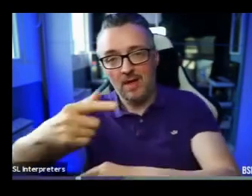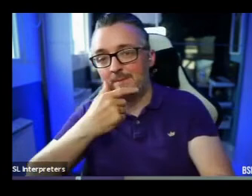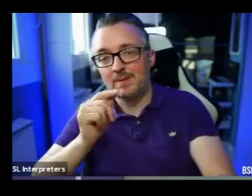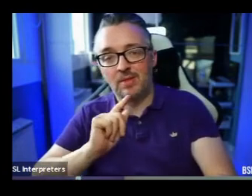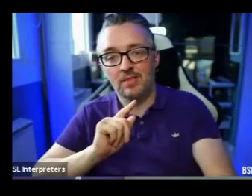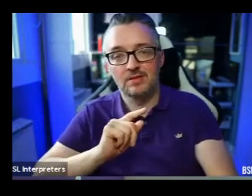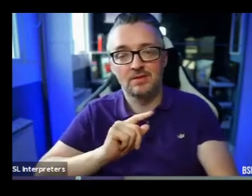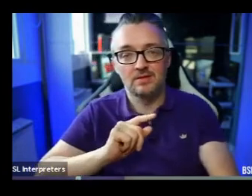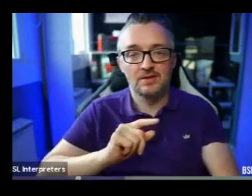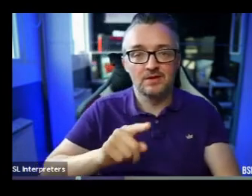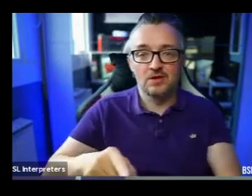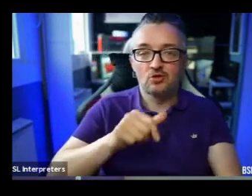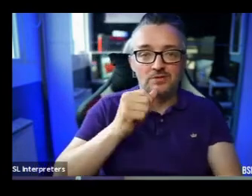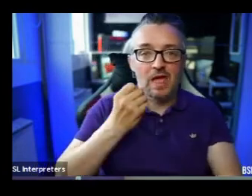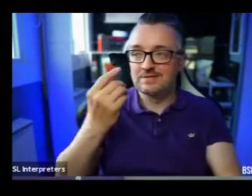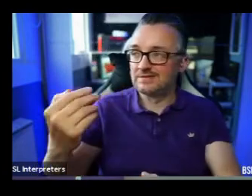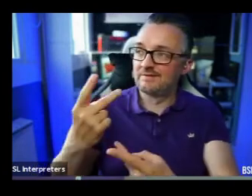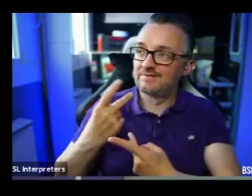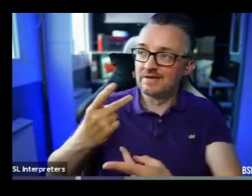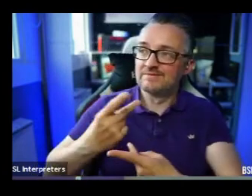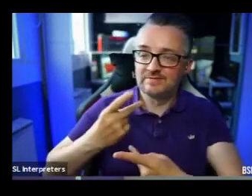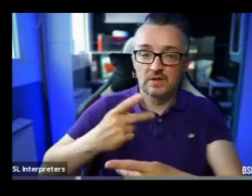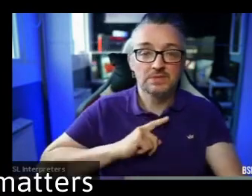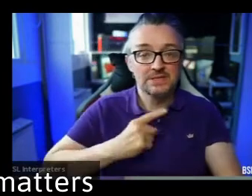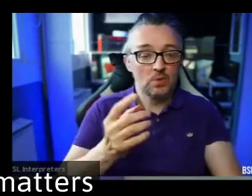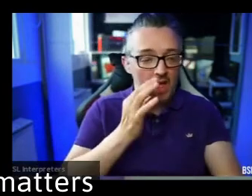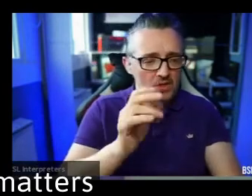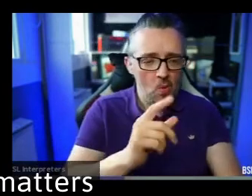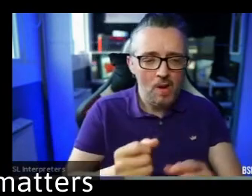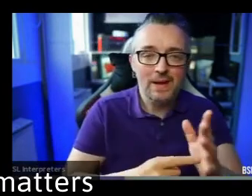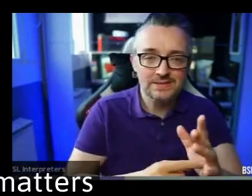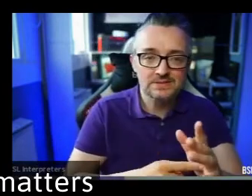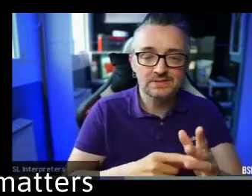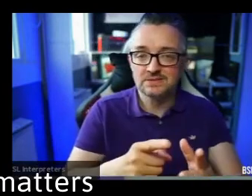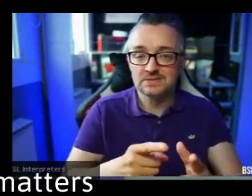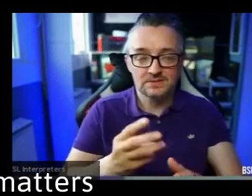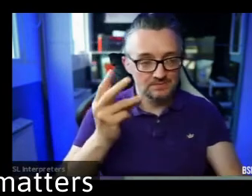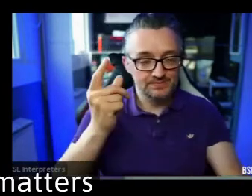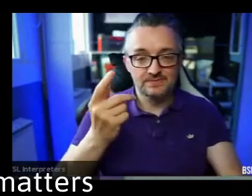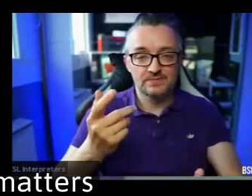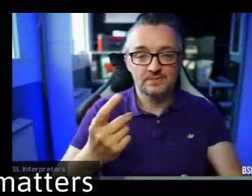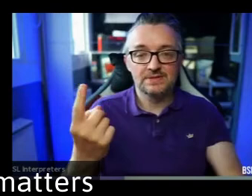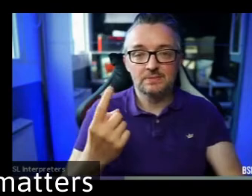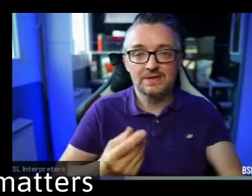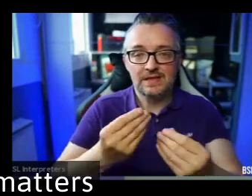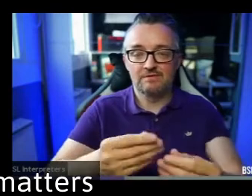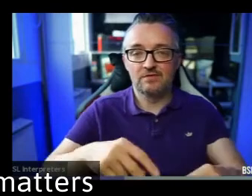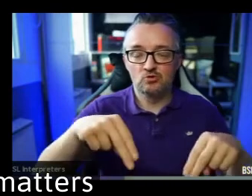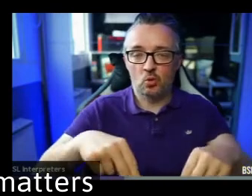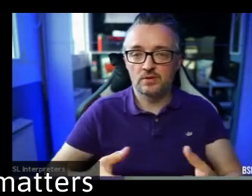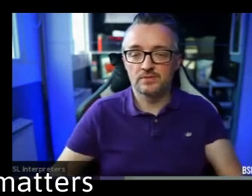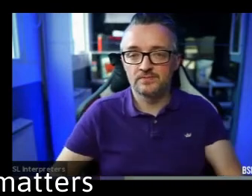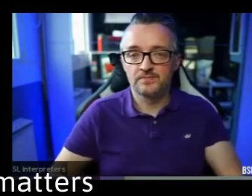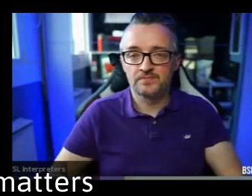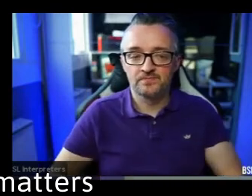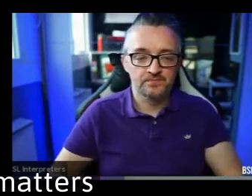of other people, not being taken care of every day because someone asked her what matters to you and because someone got